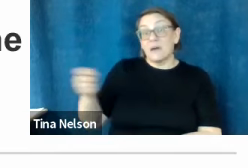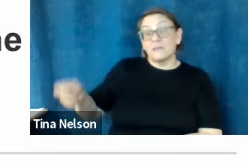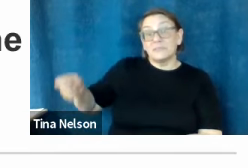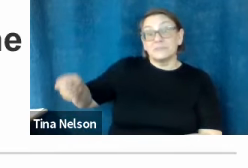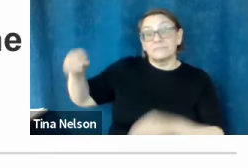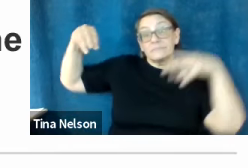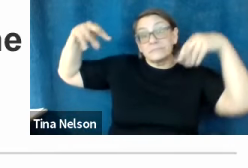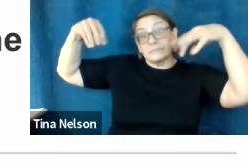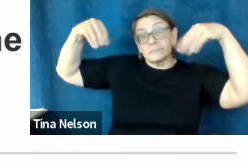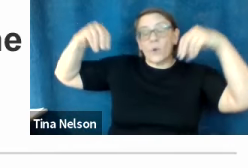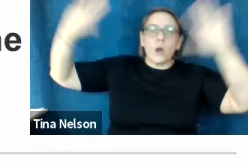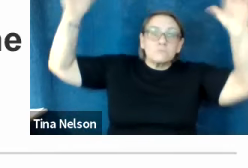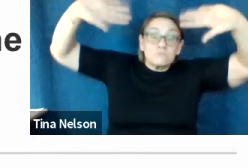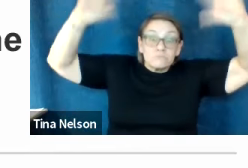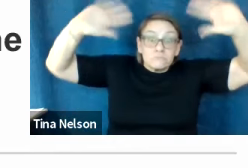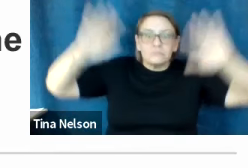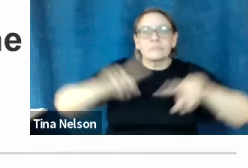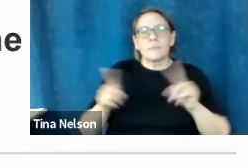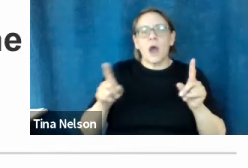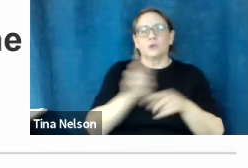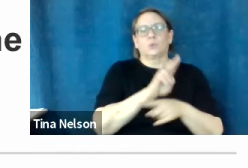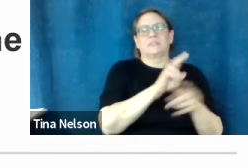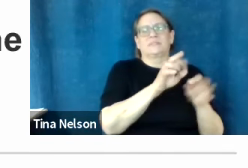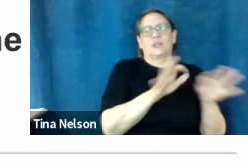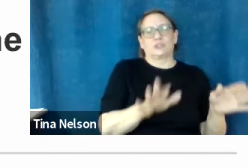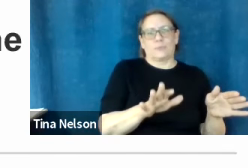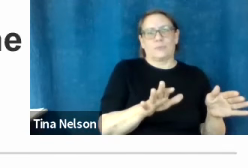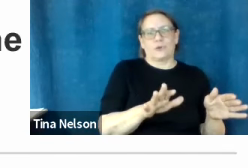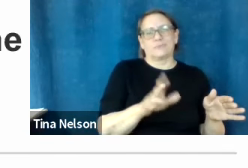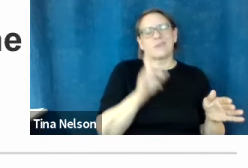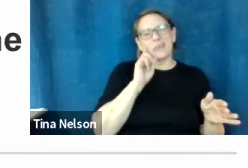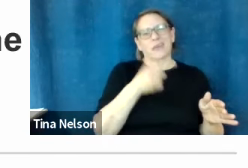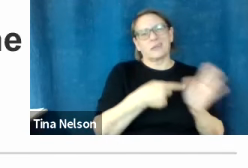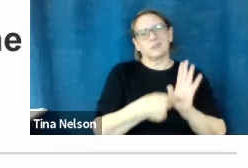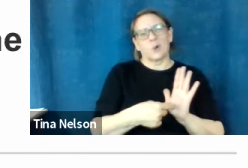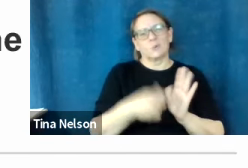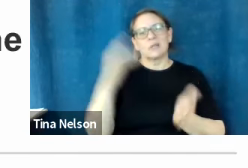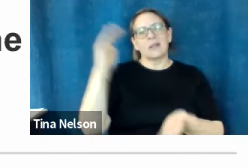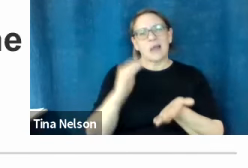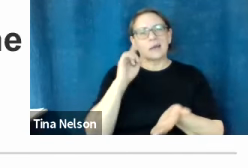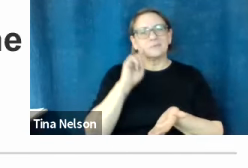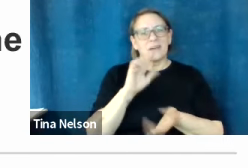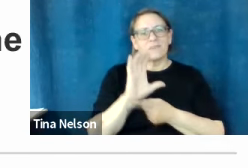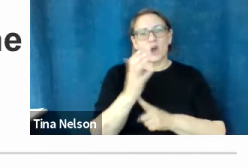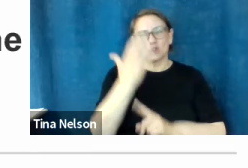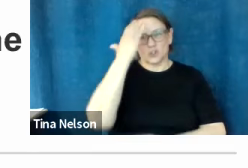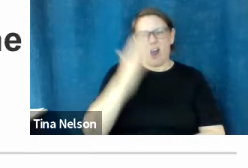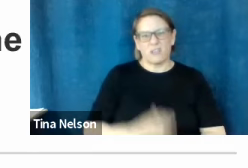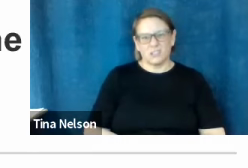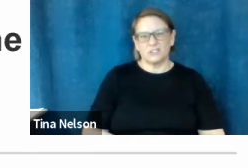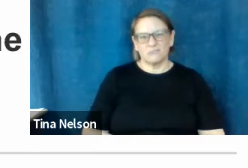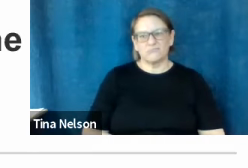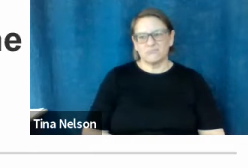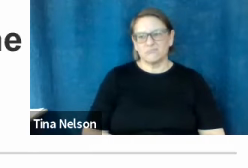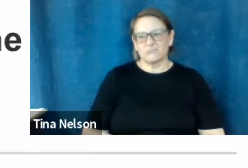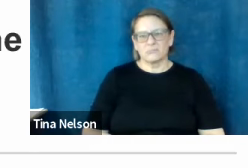by, flicking their hands or flicking the lights. So I think this just summarizes a lack in deaf culture knowledge. Yep.